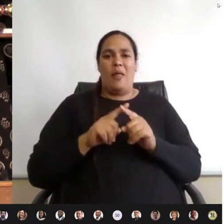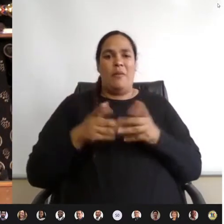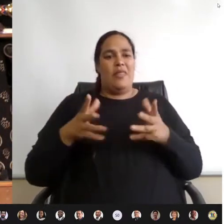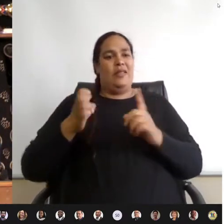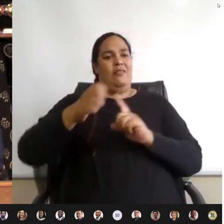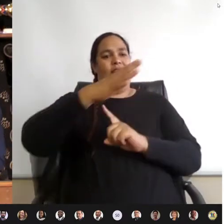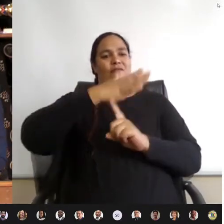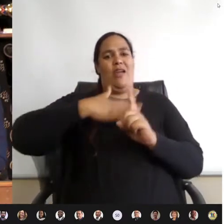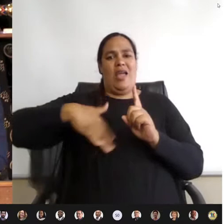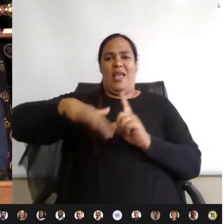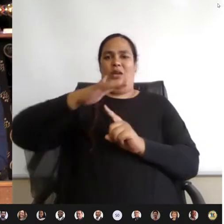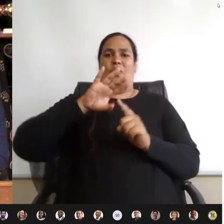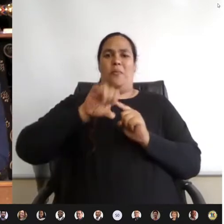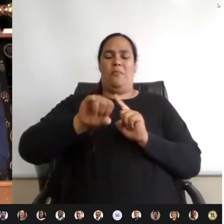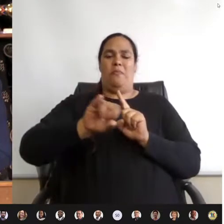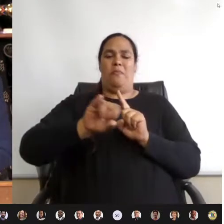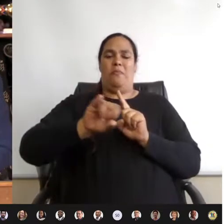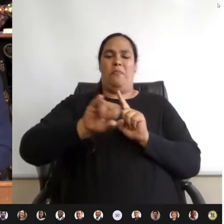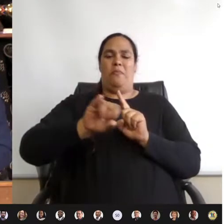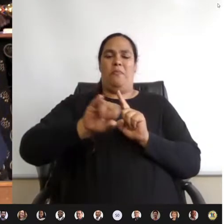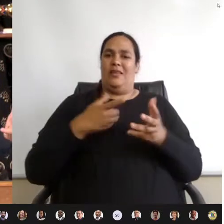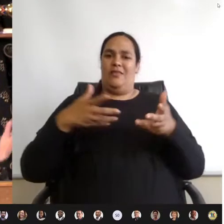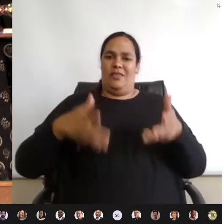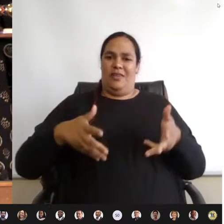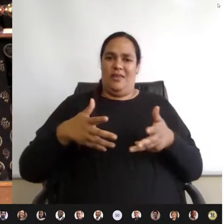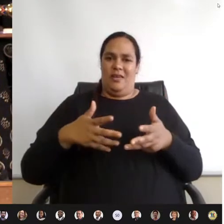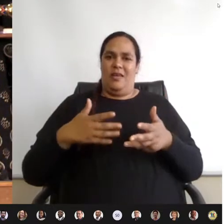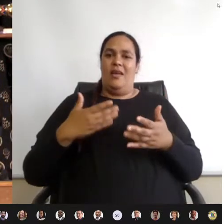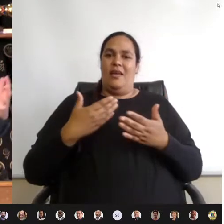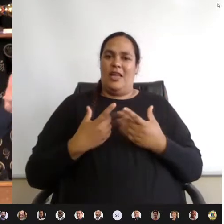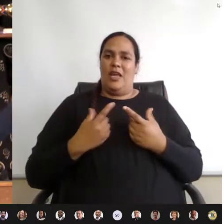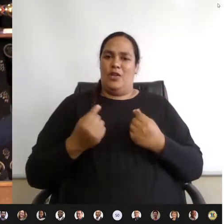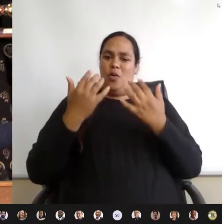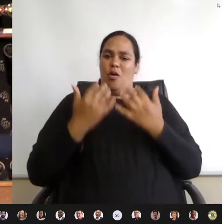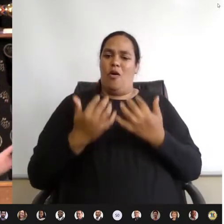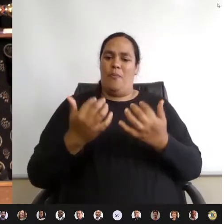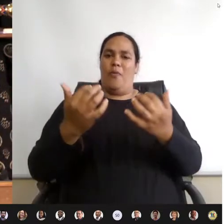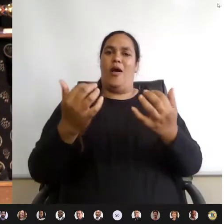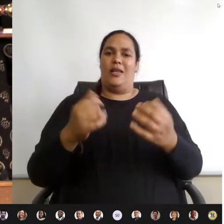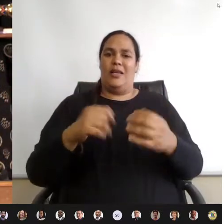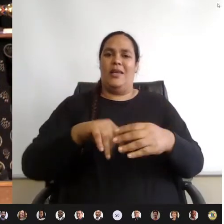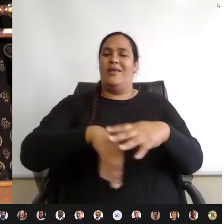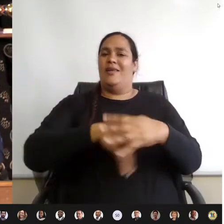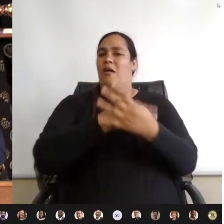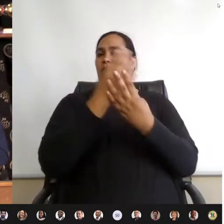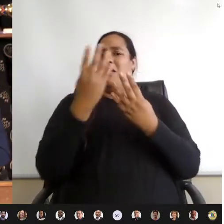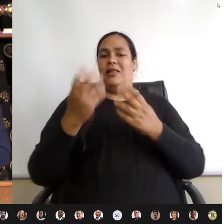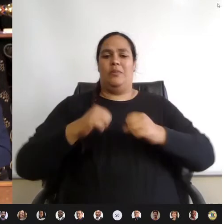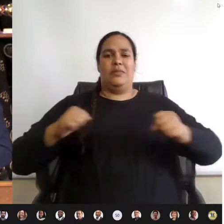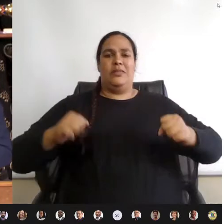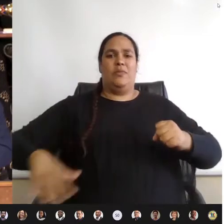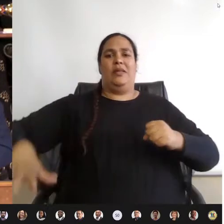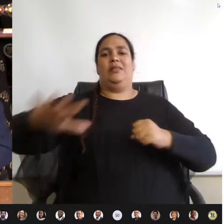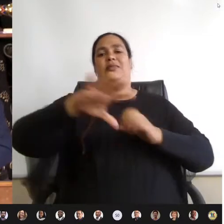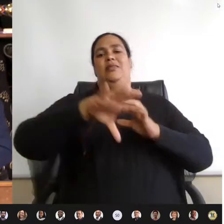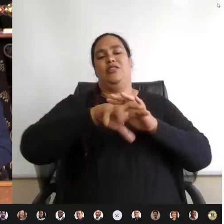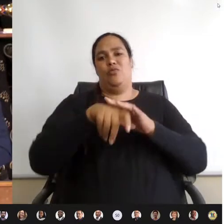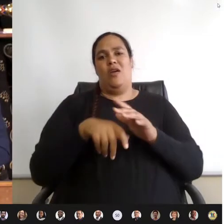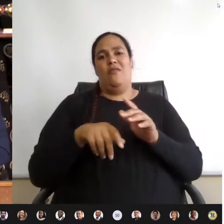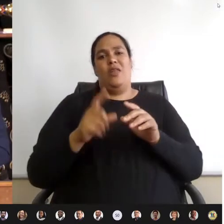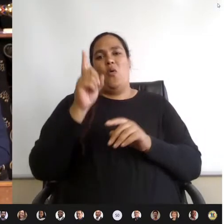environment that we find ourselves in with able to conduct a parliament in a multiple of spaces across this province at one